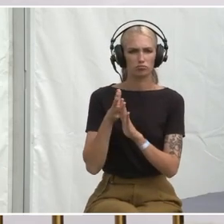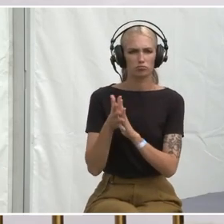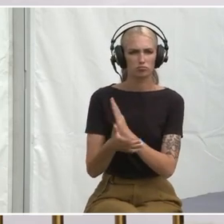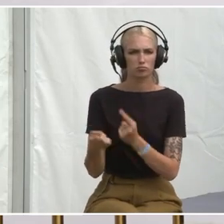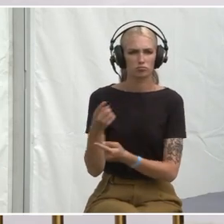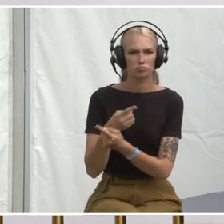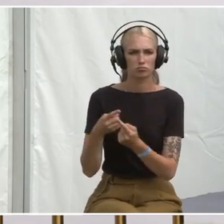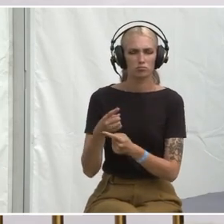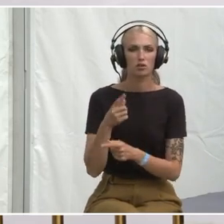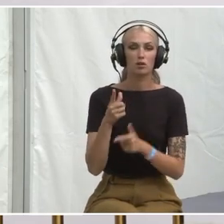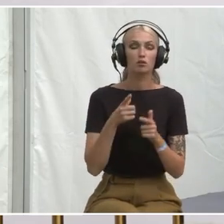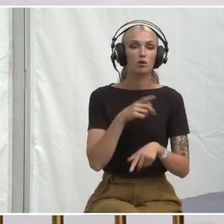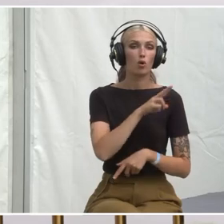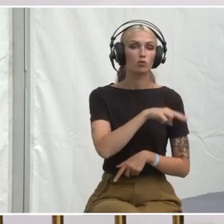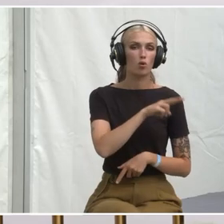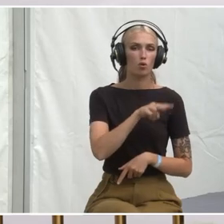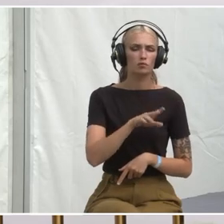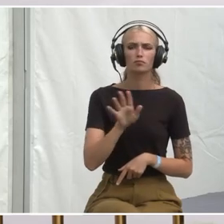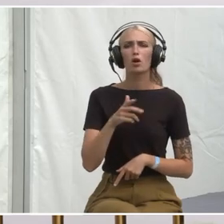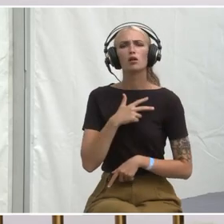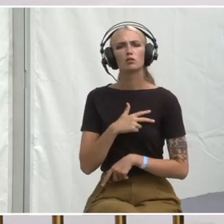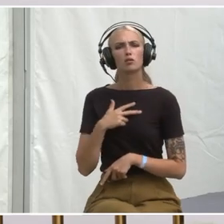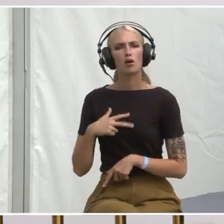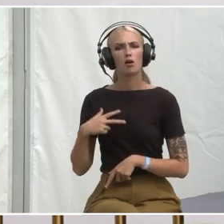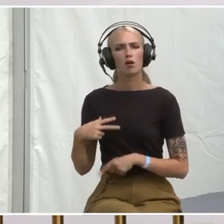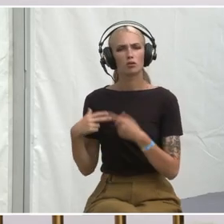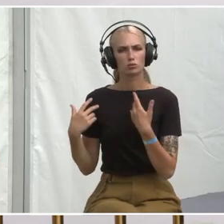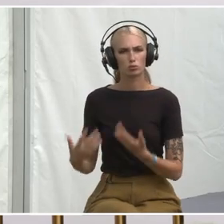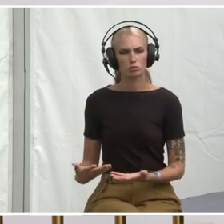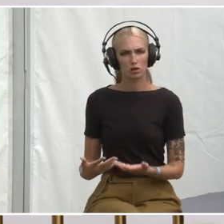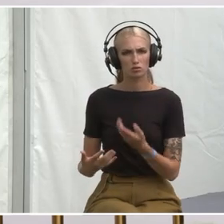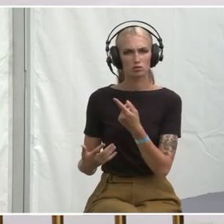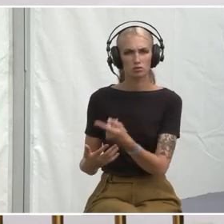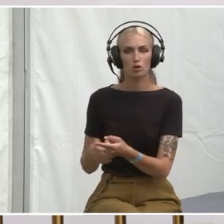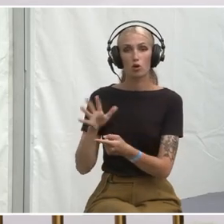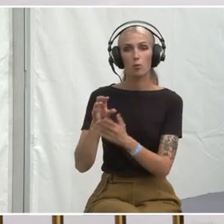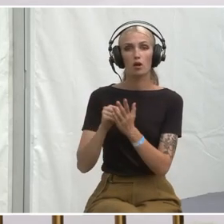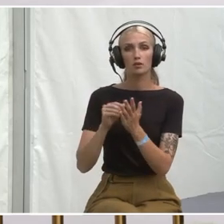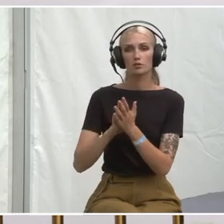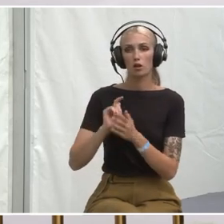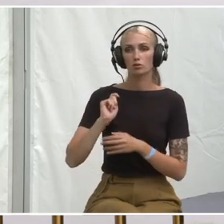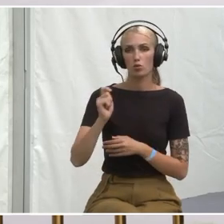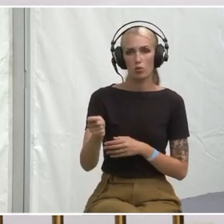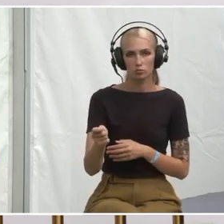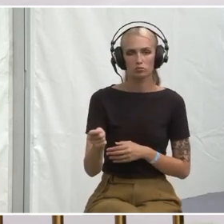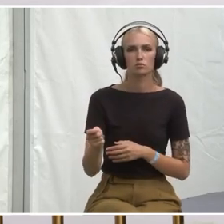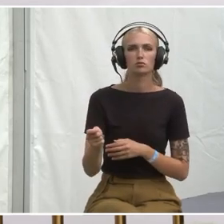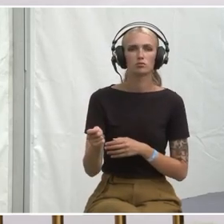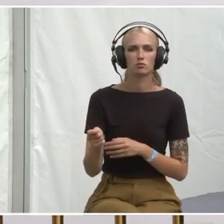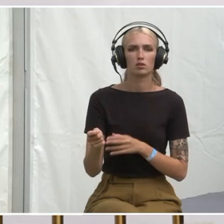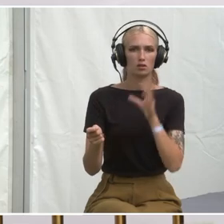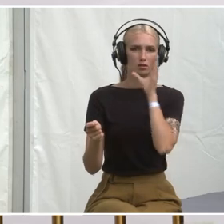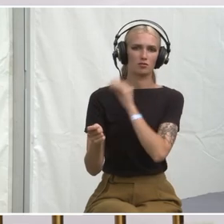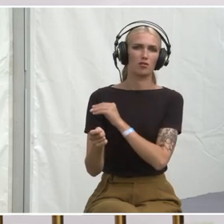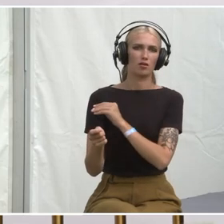have started, because in Denmark, it is that way that if you have had a diagnosis, you can't get rid of it again.